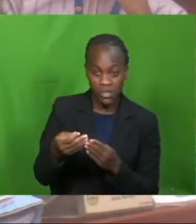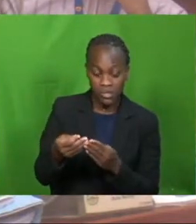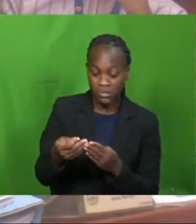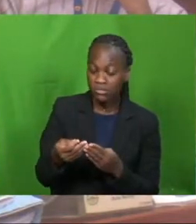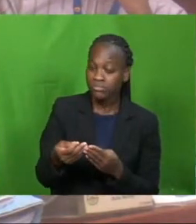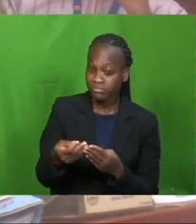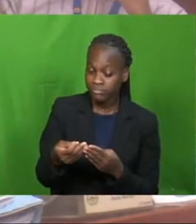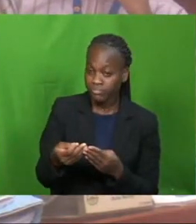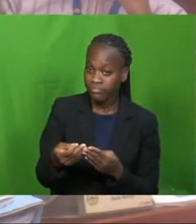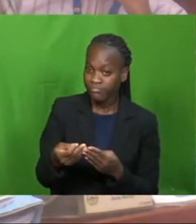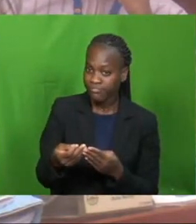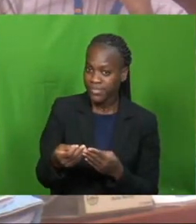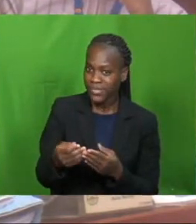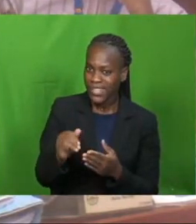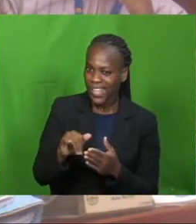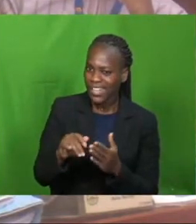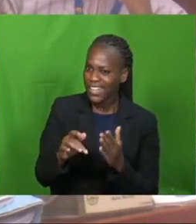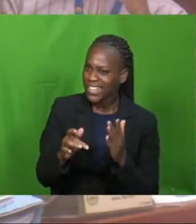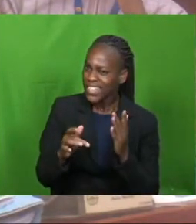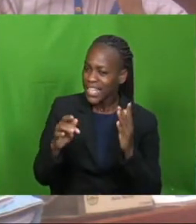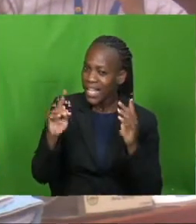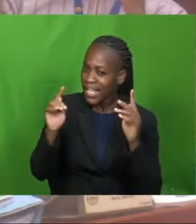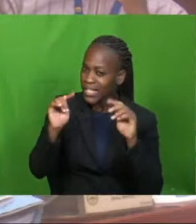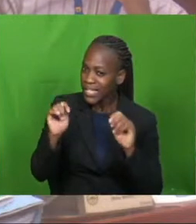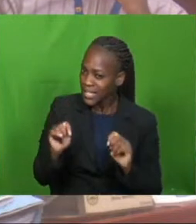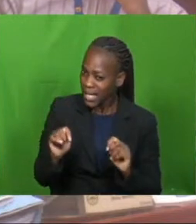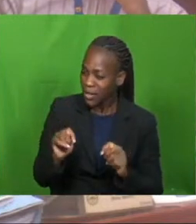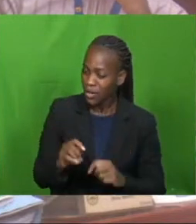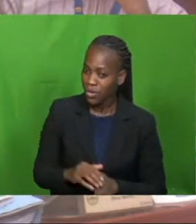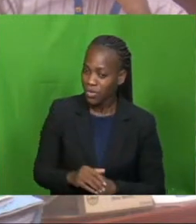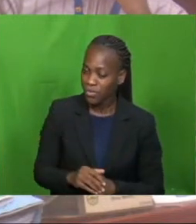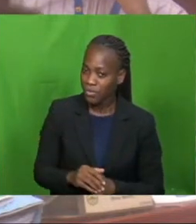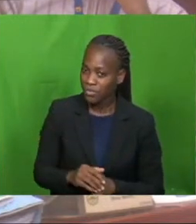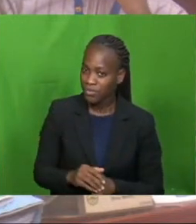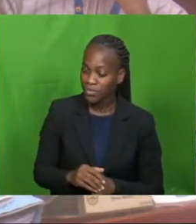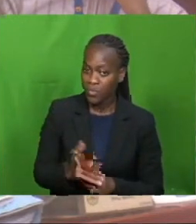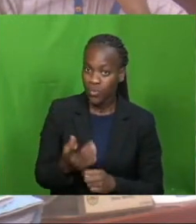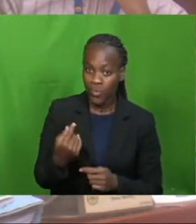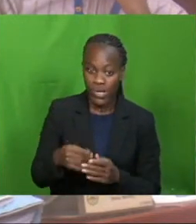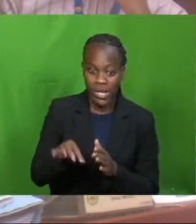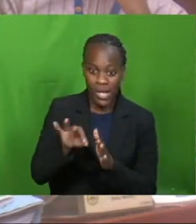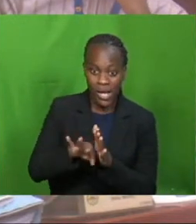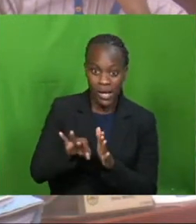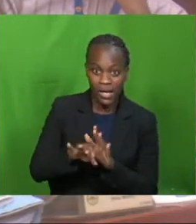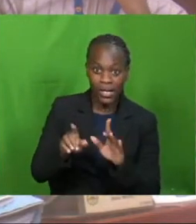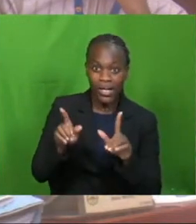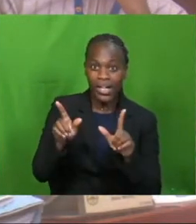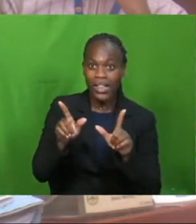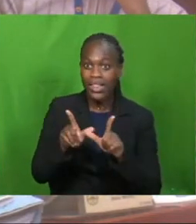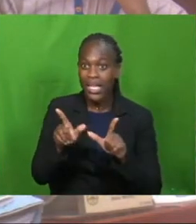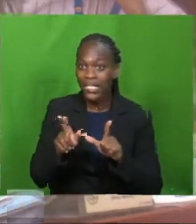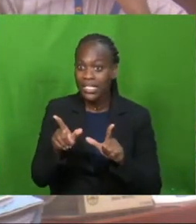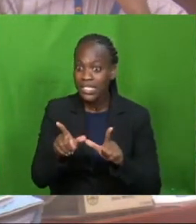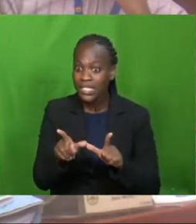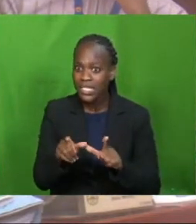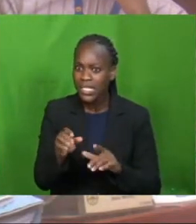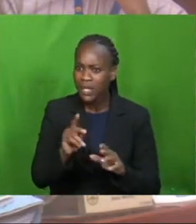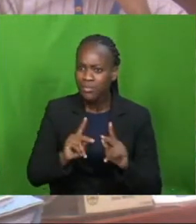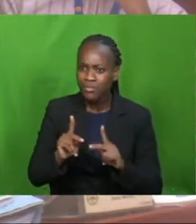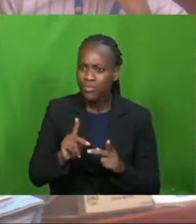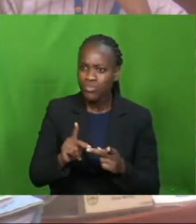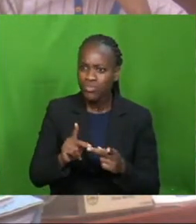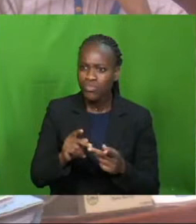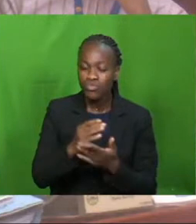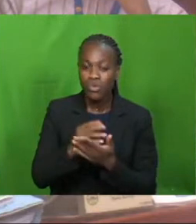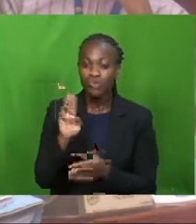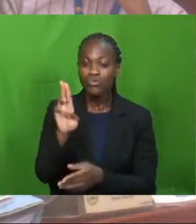technical. When they grant the licenses and people are conversing using it,